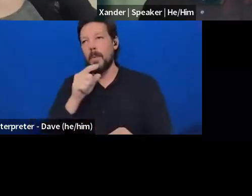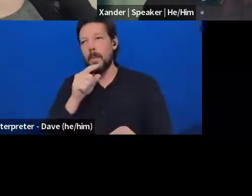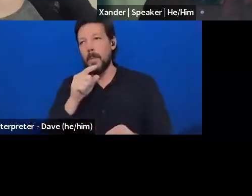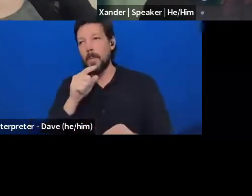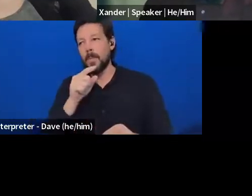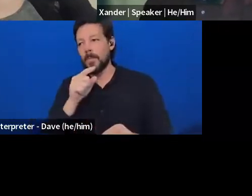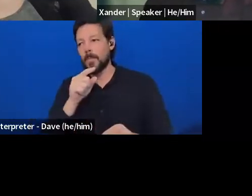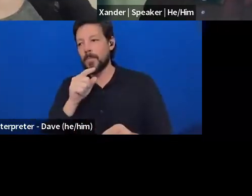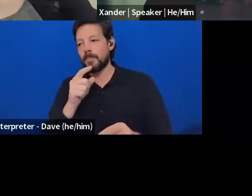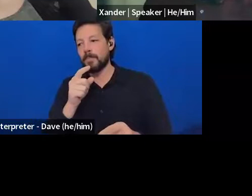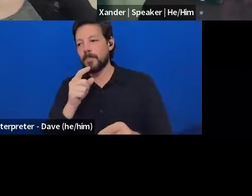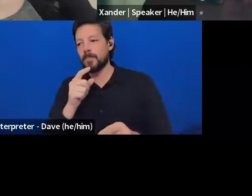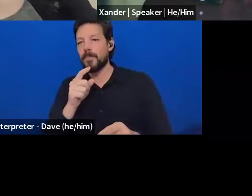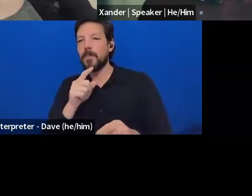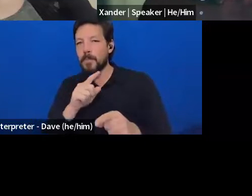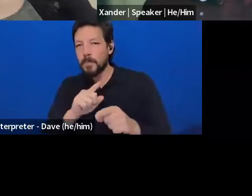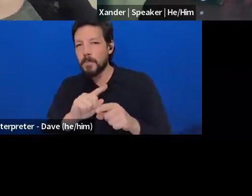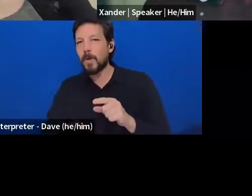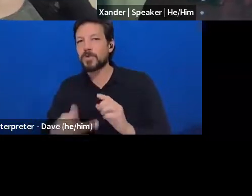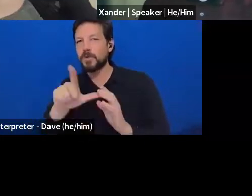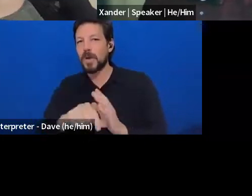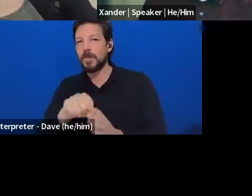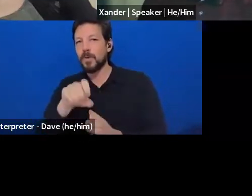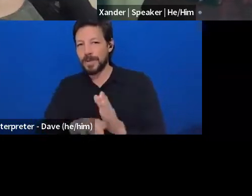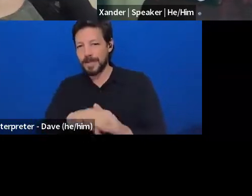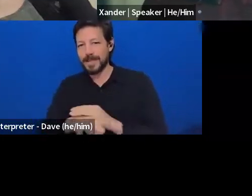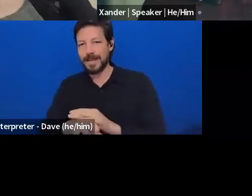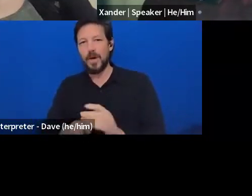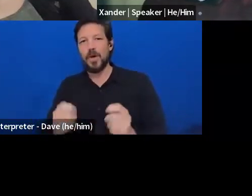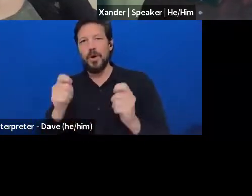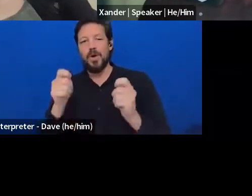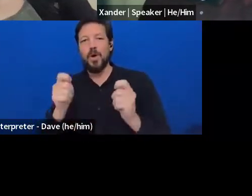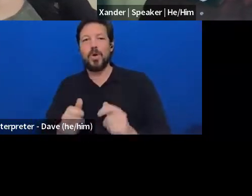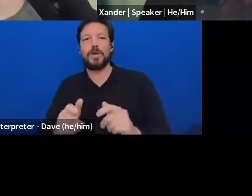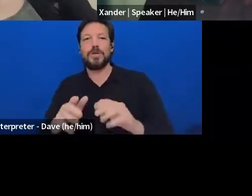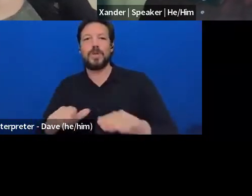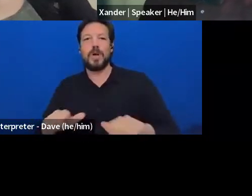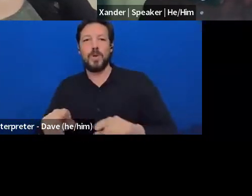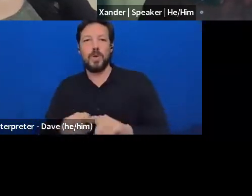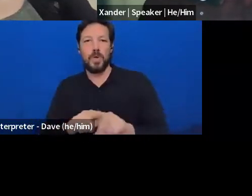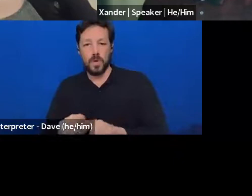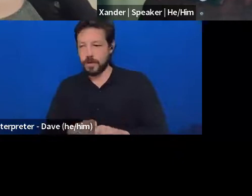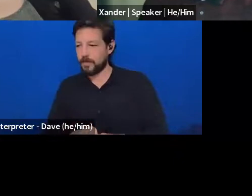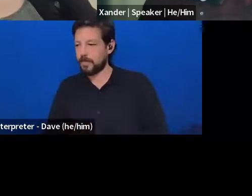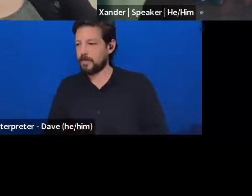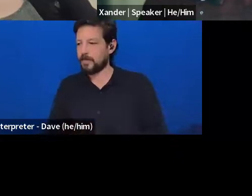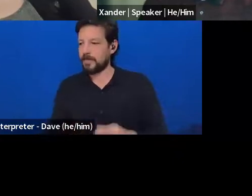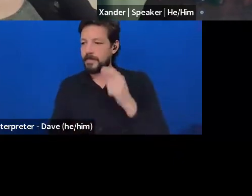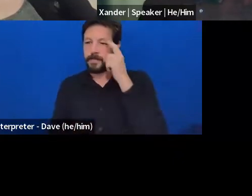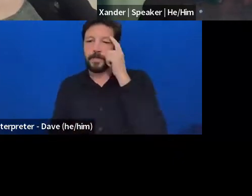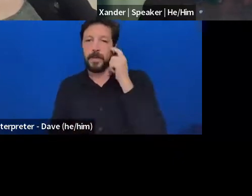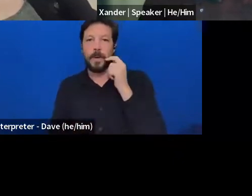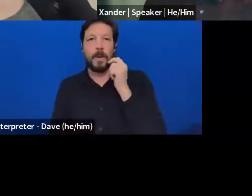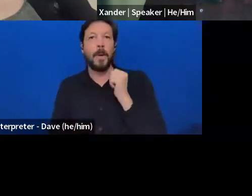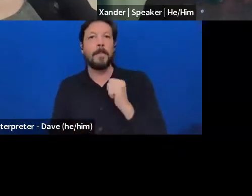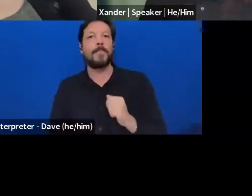of formal early childhood learning. But wanted to start to get families to think about curriculum inclusion,